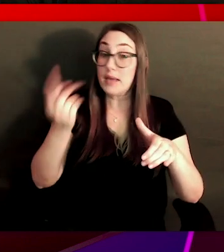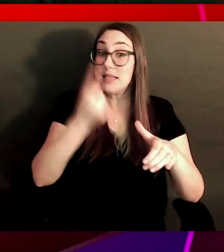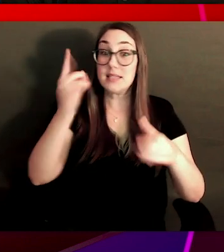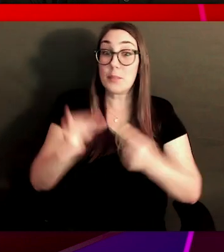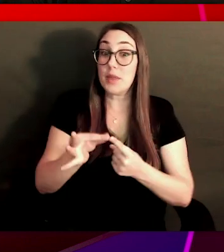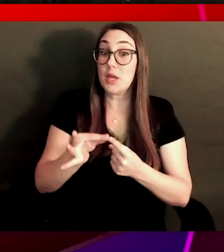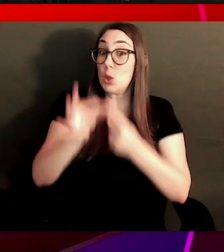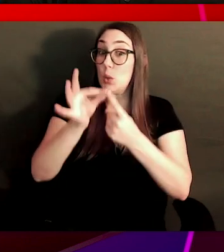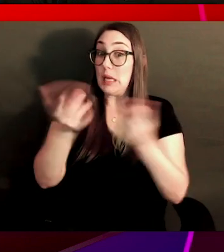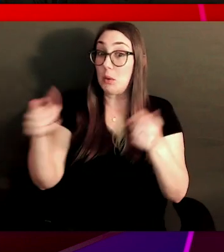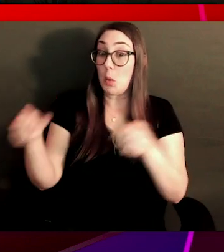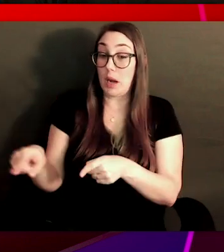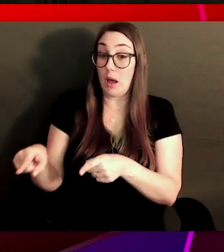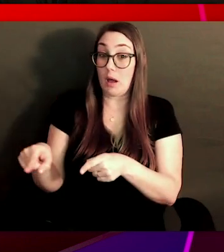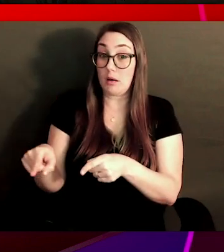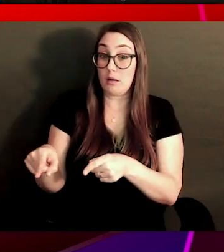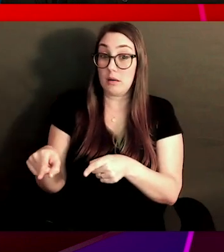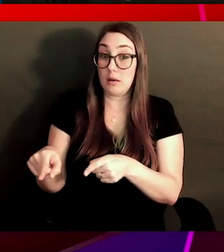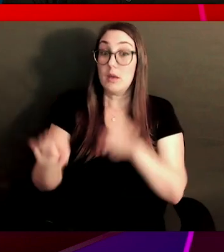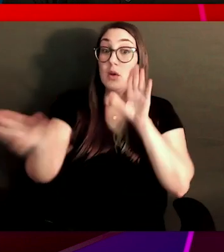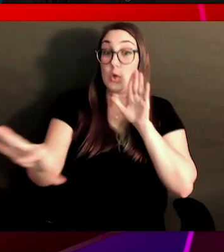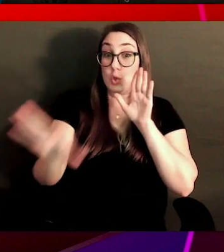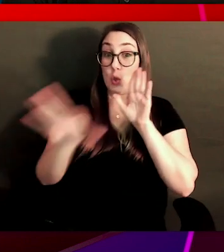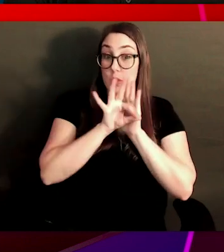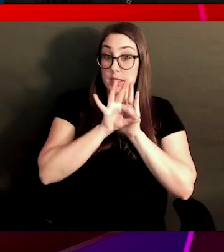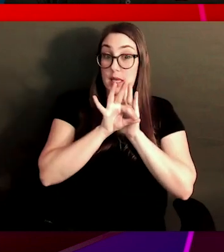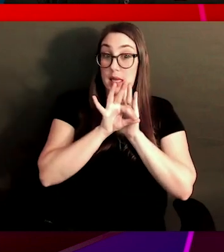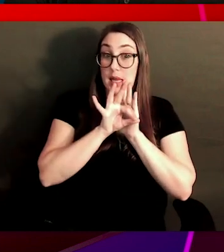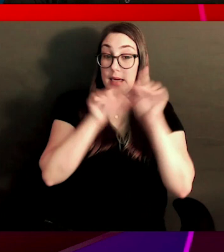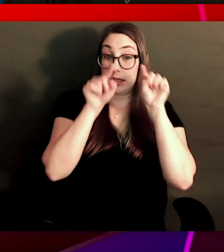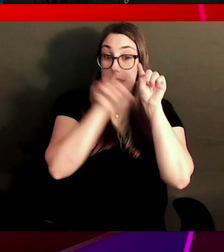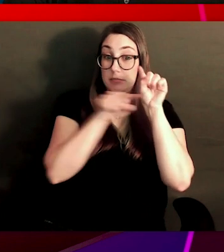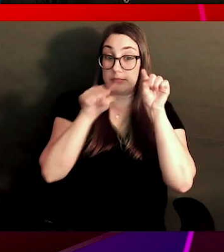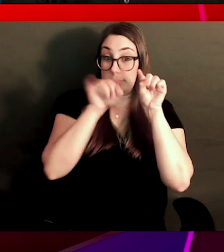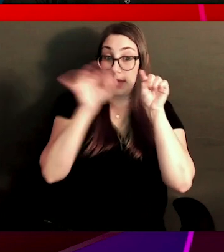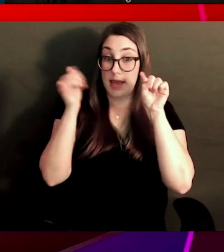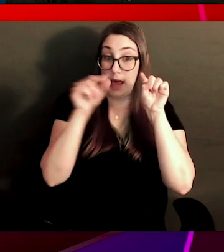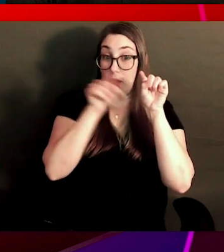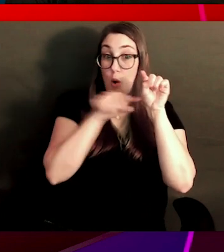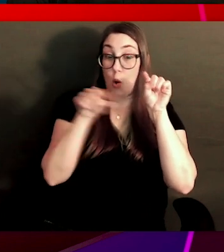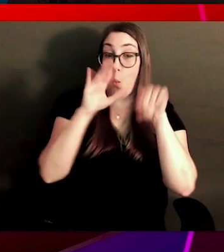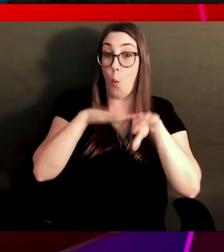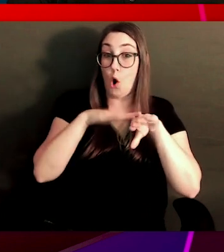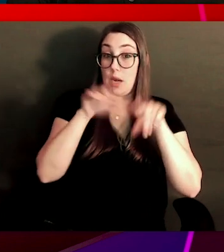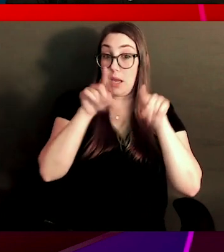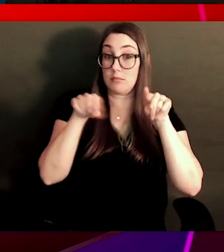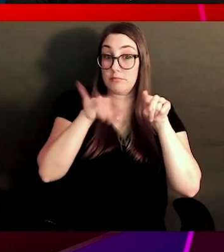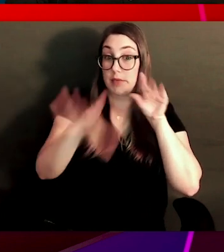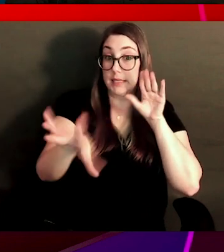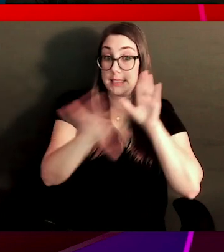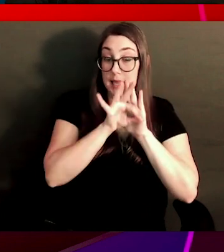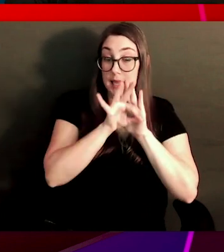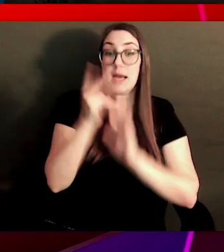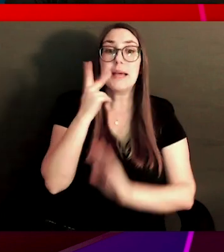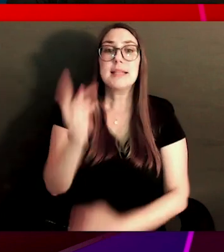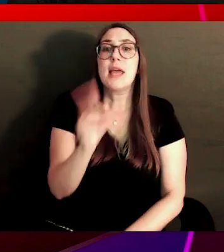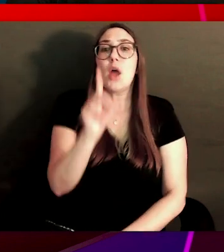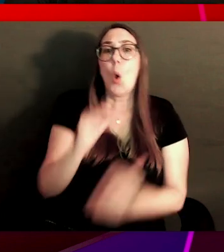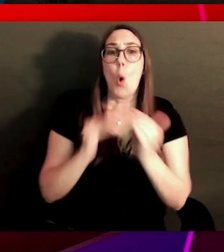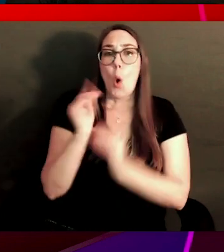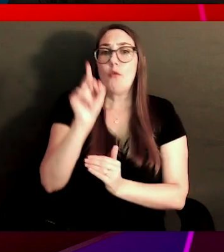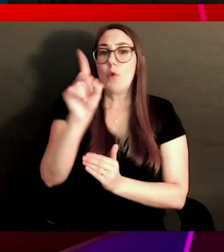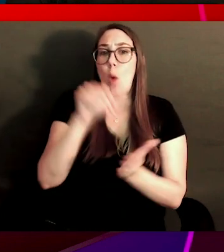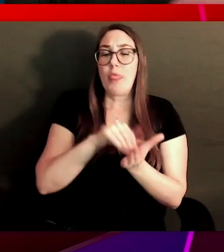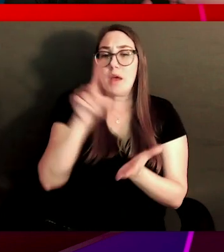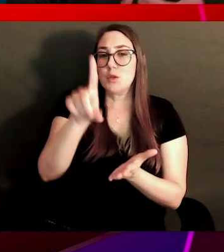on here. So by selecting this little warning sign here, I can see that there is over 1,100 missing values and only a